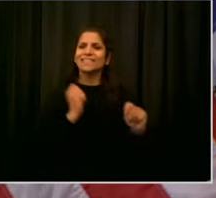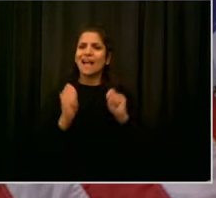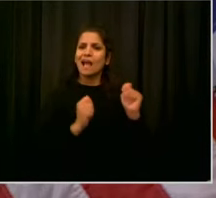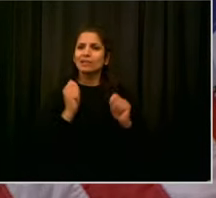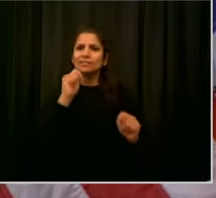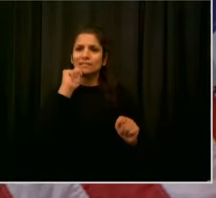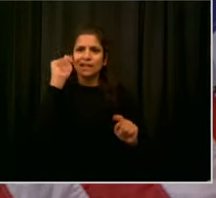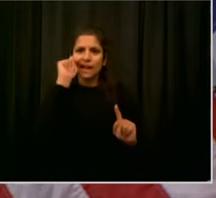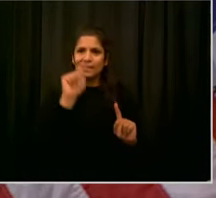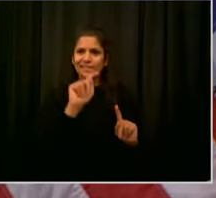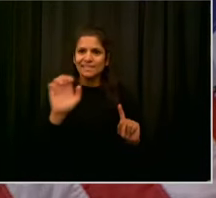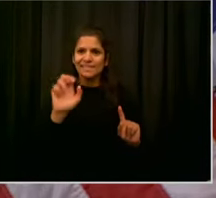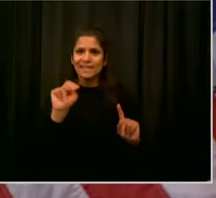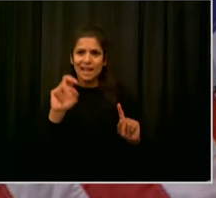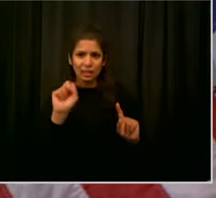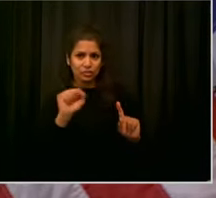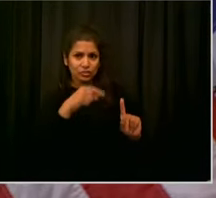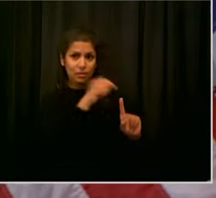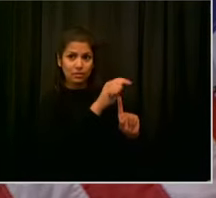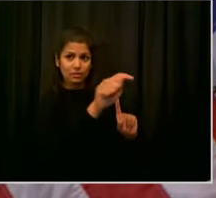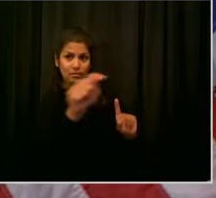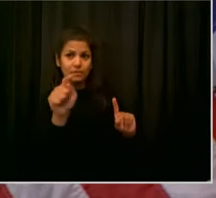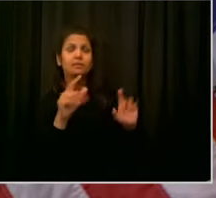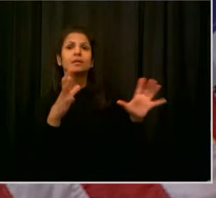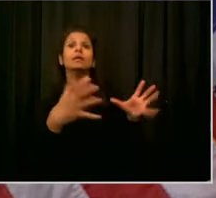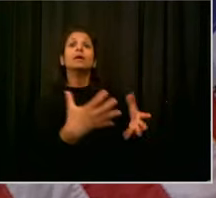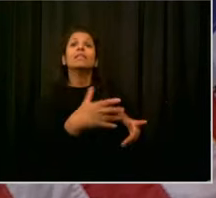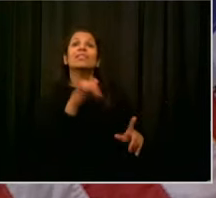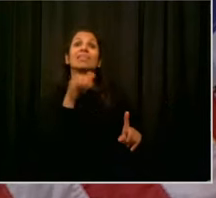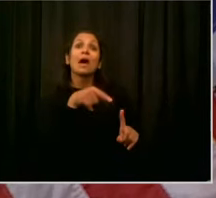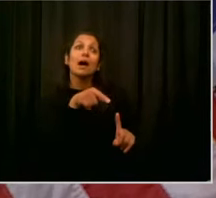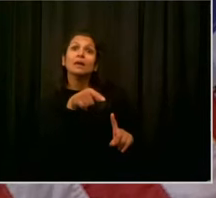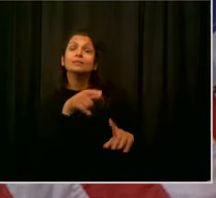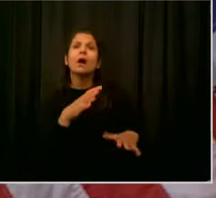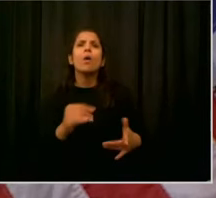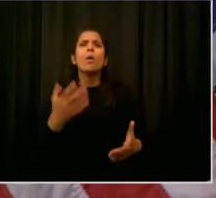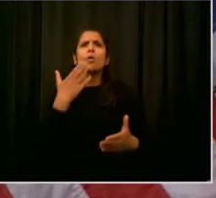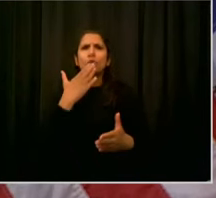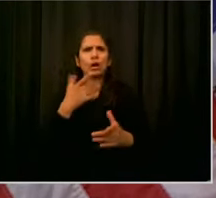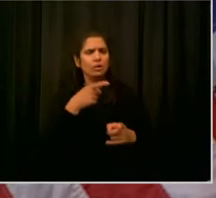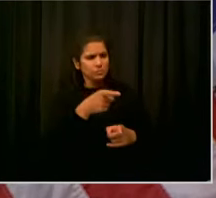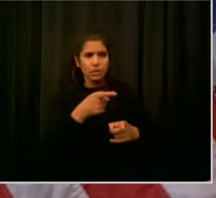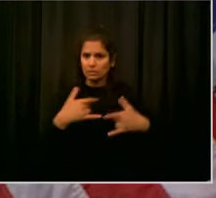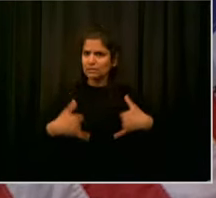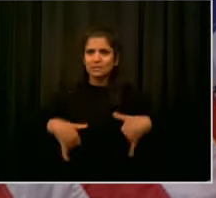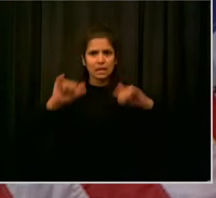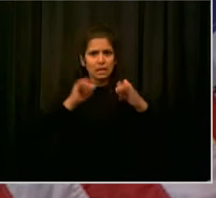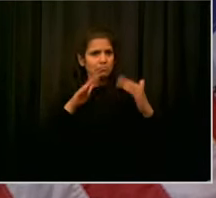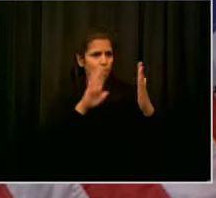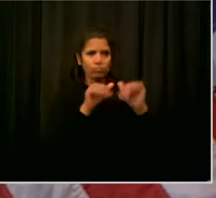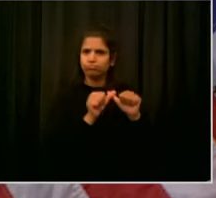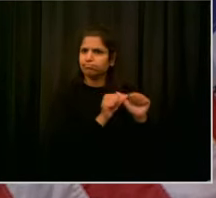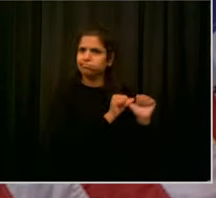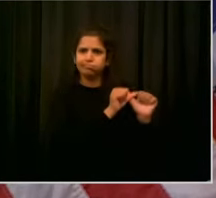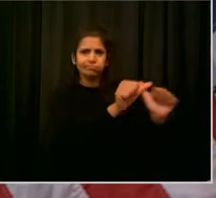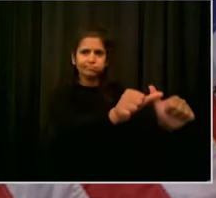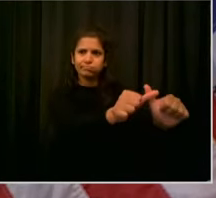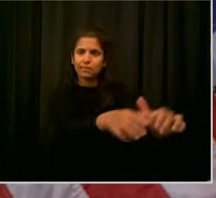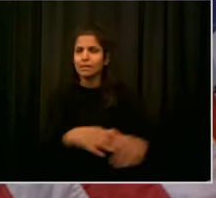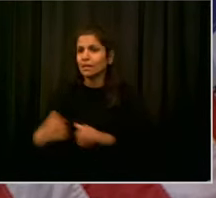On recent weeks, I've had the opportunity to speak to Mayor Dinkins and speak to Speaker Vallone, two exemplary public